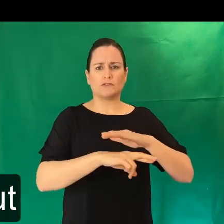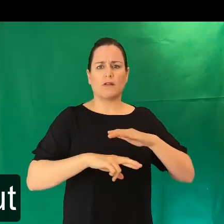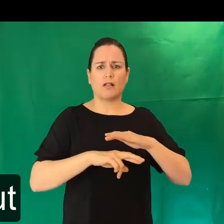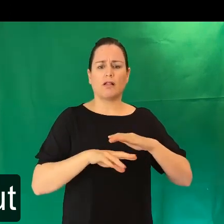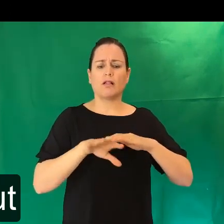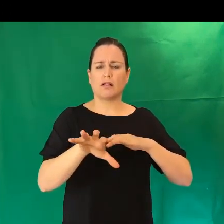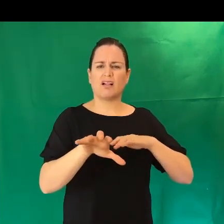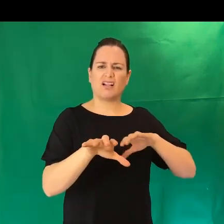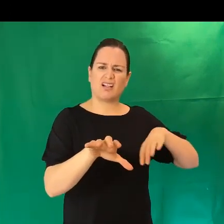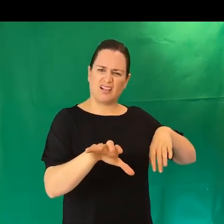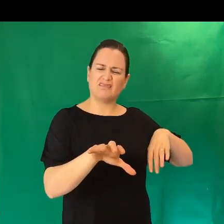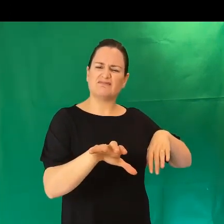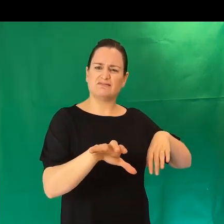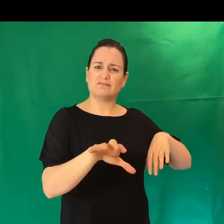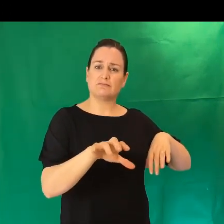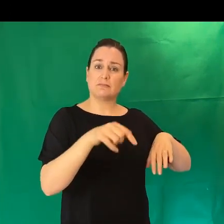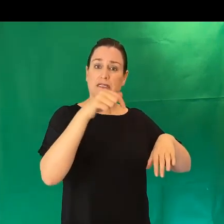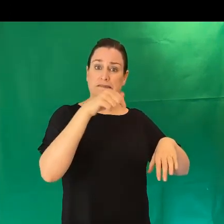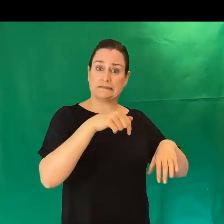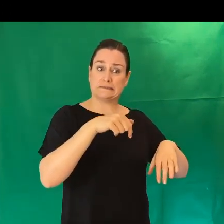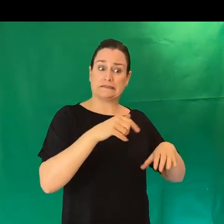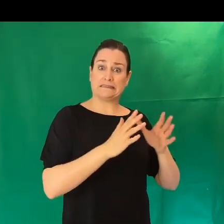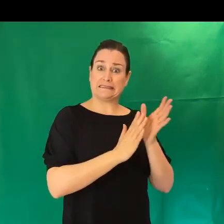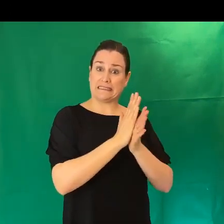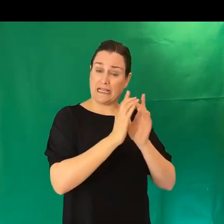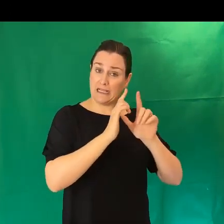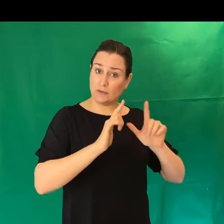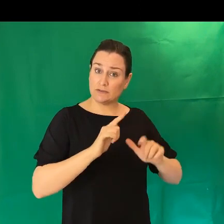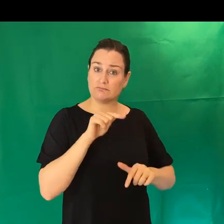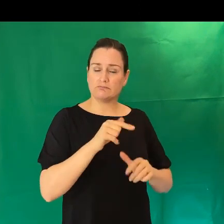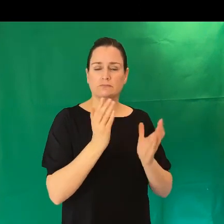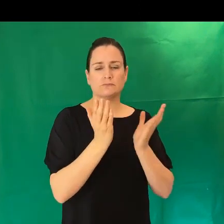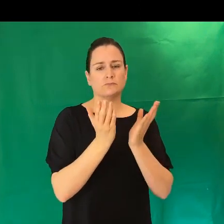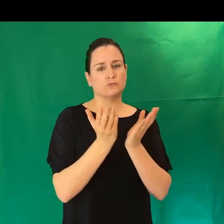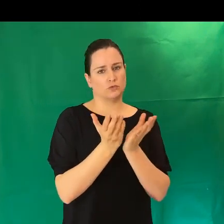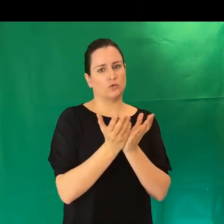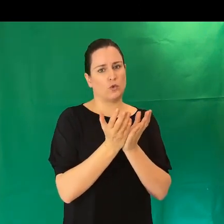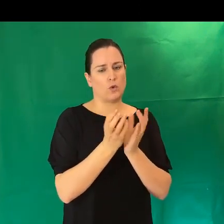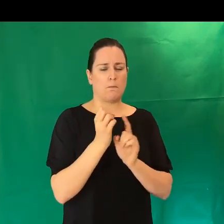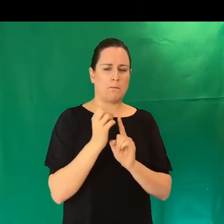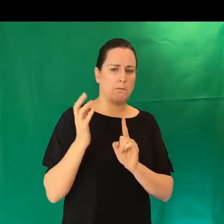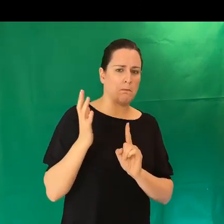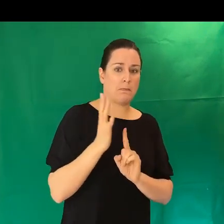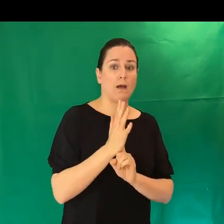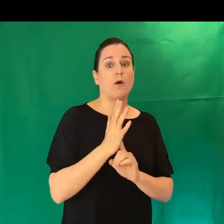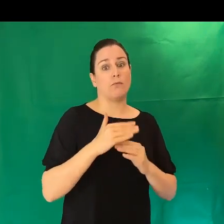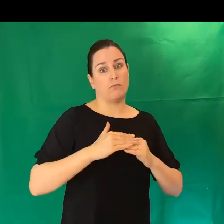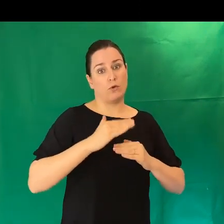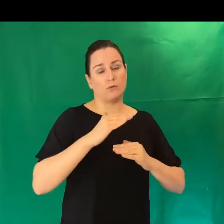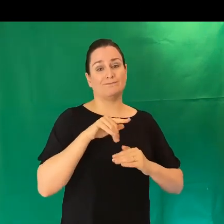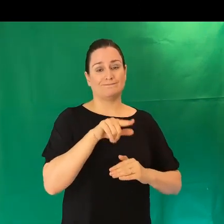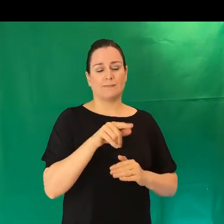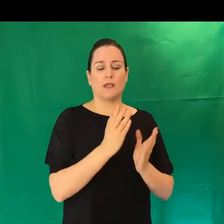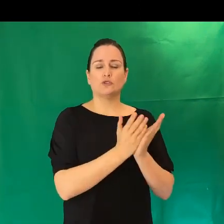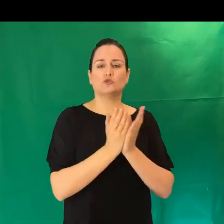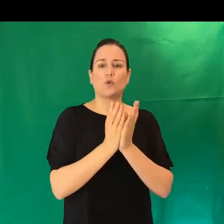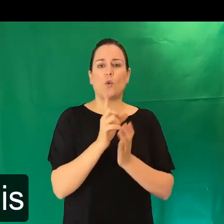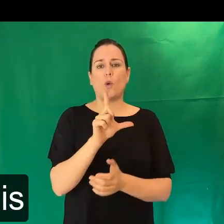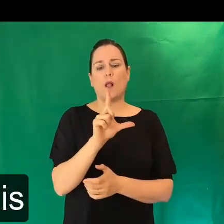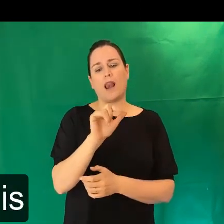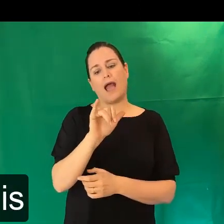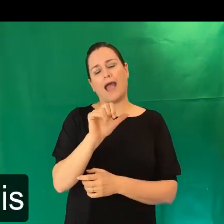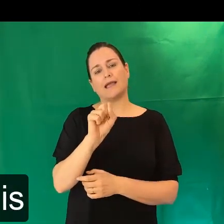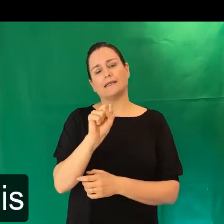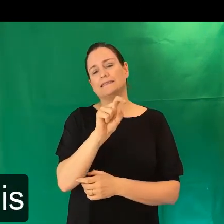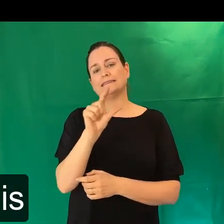variation, but in fact, in sign languages, the school specifically has a strong effect. And this is called schoolization. And this